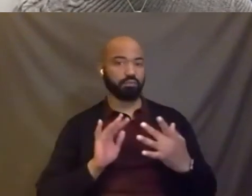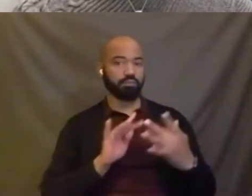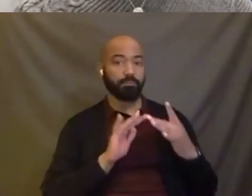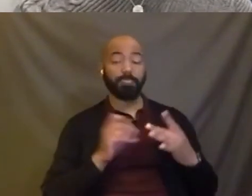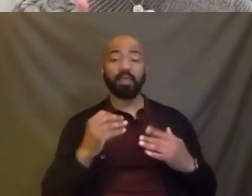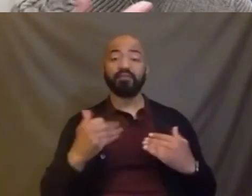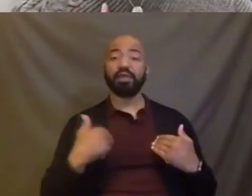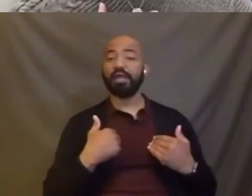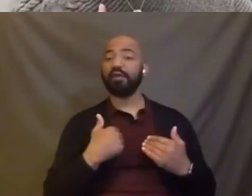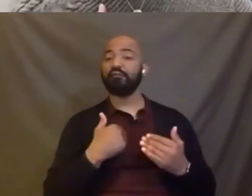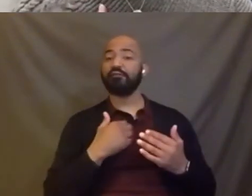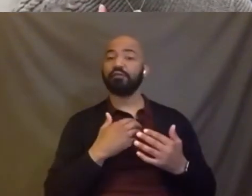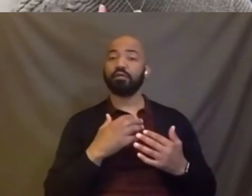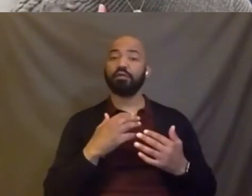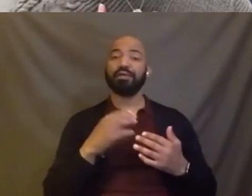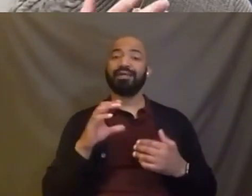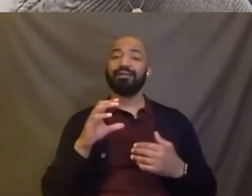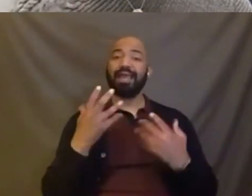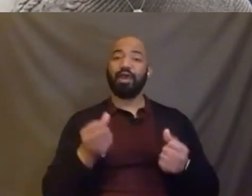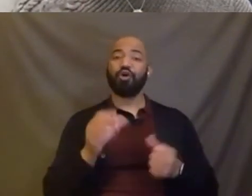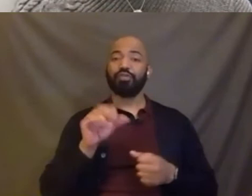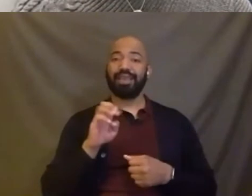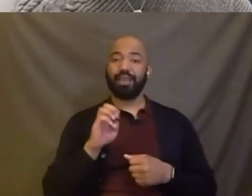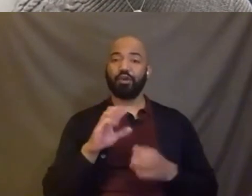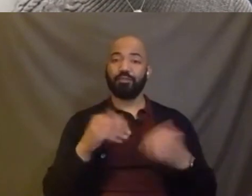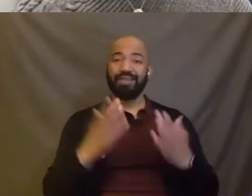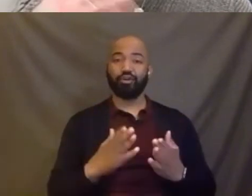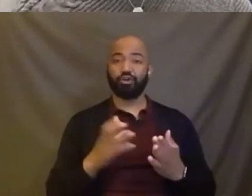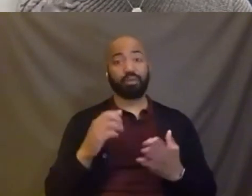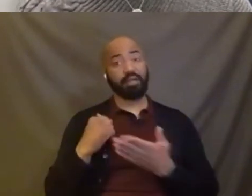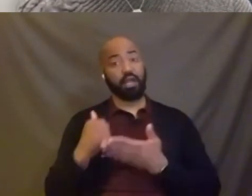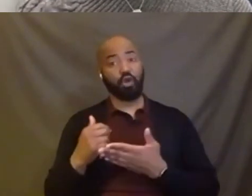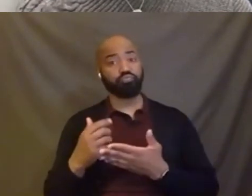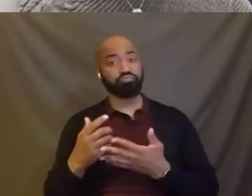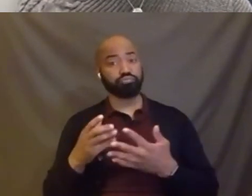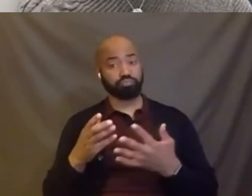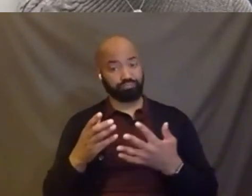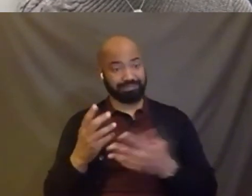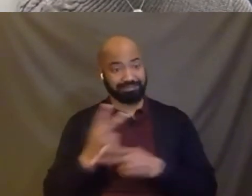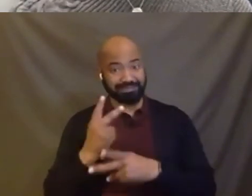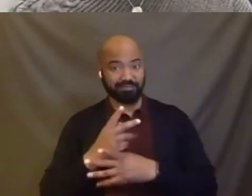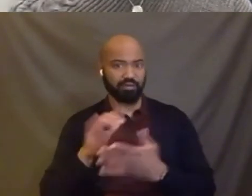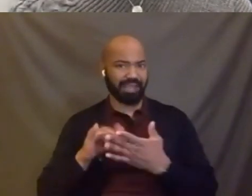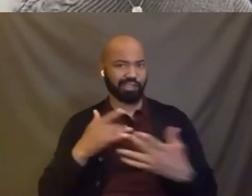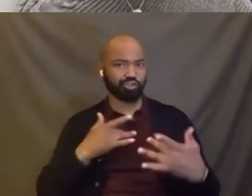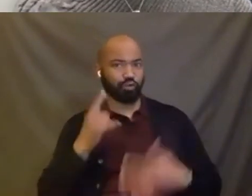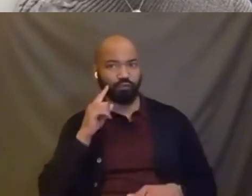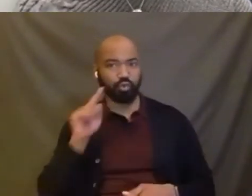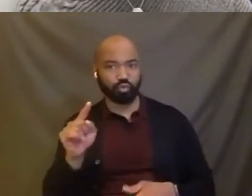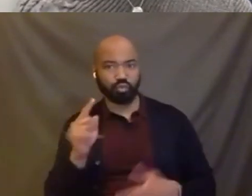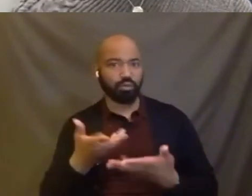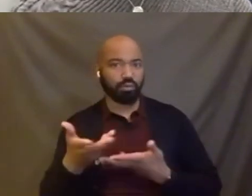healthcare provider, or I would be happy to help navigate those concerns, because really at the end of the day, I want you to be safe. Your lives